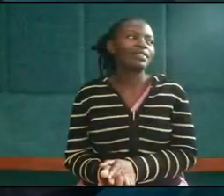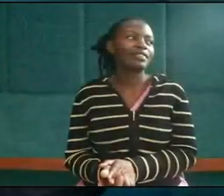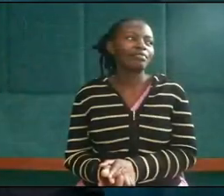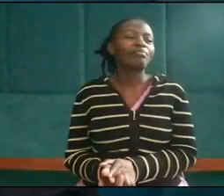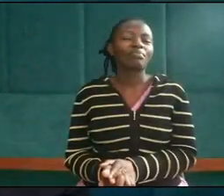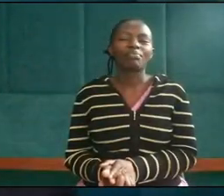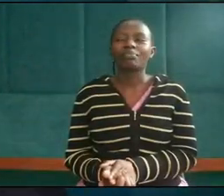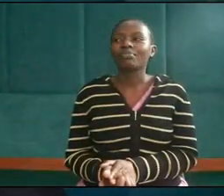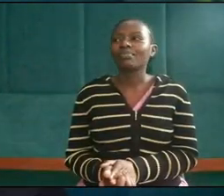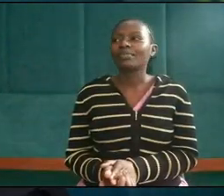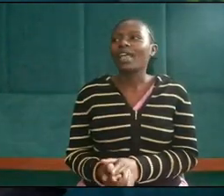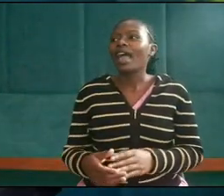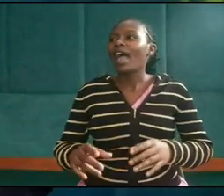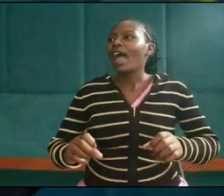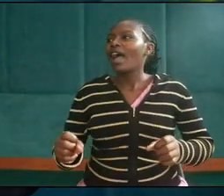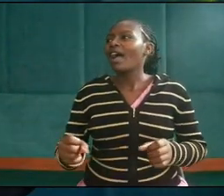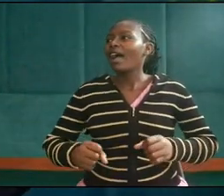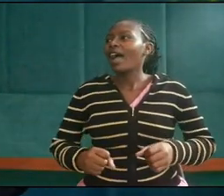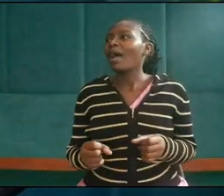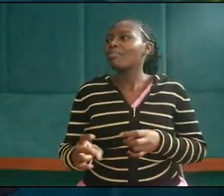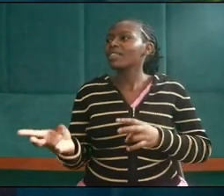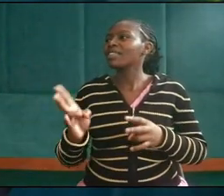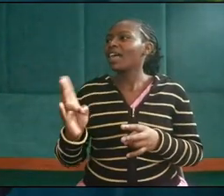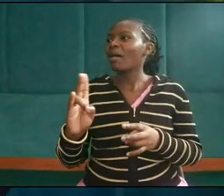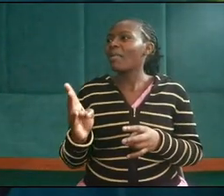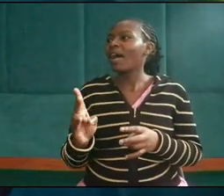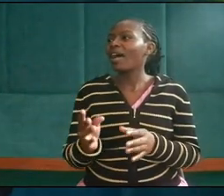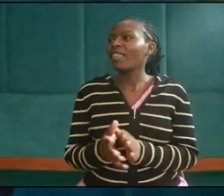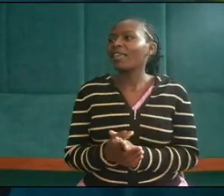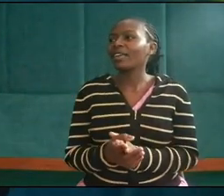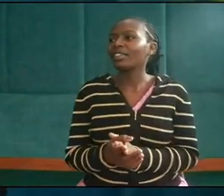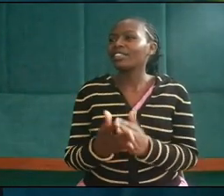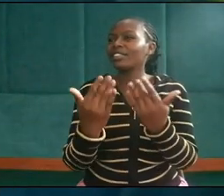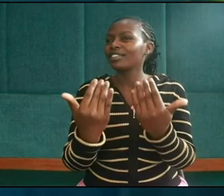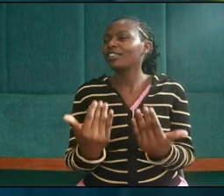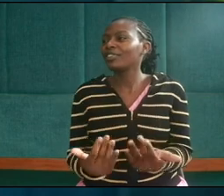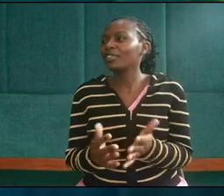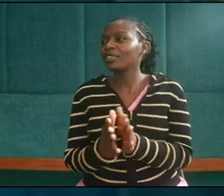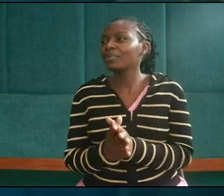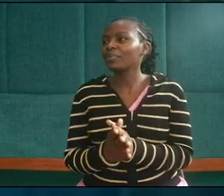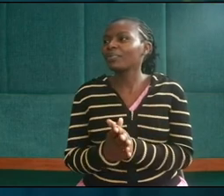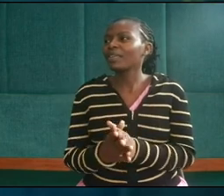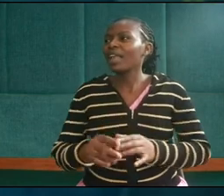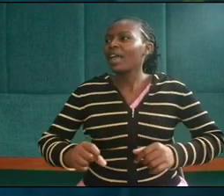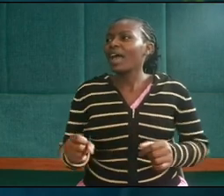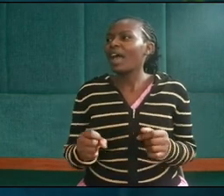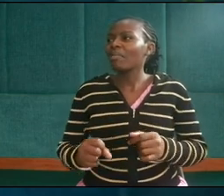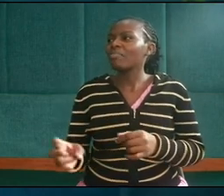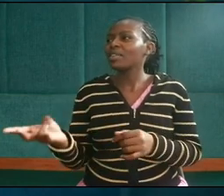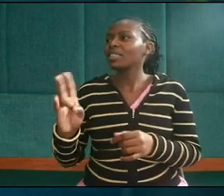Happy Sabbath, boys and girls. Happy Sabbath, parents.